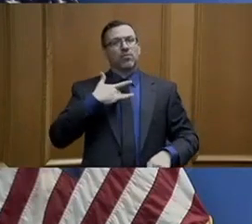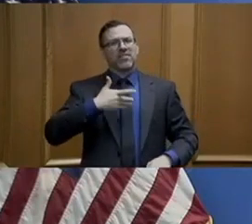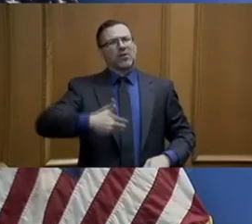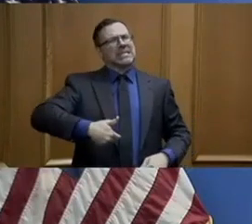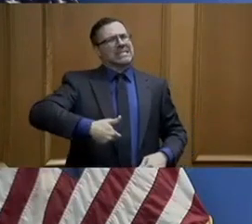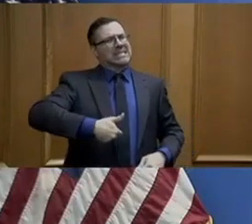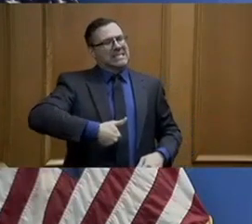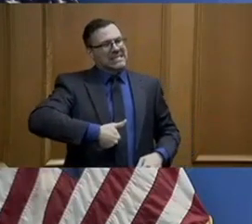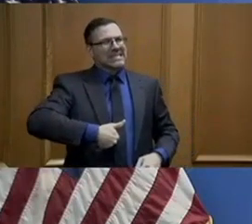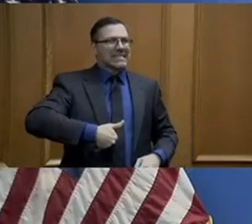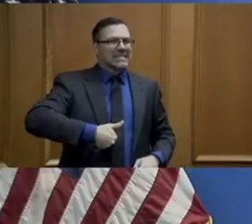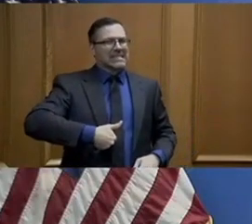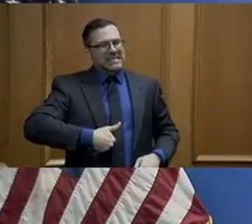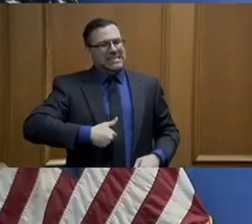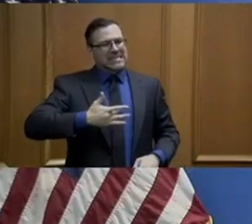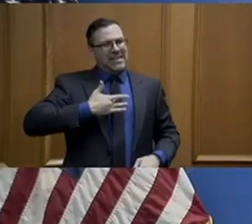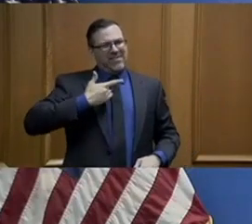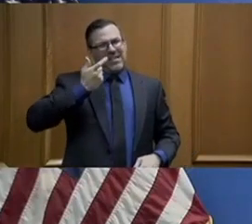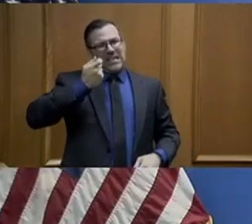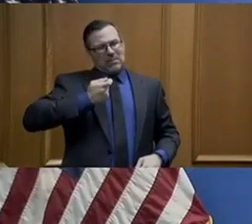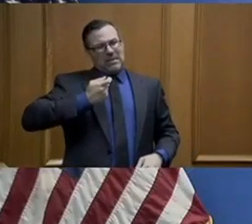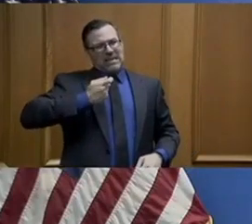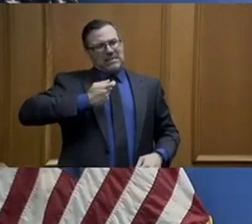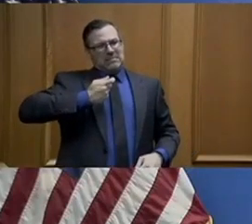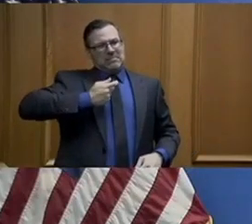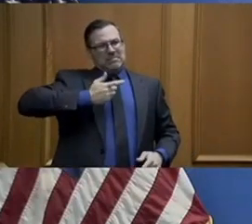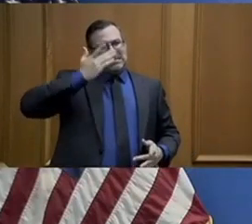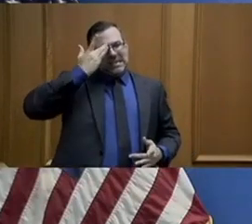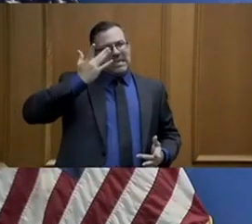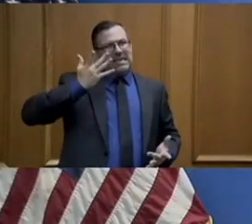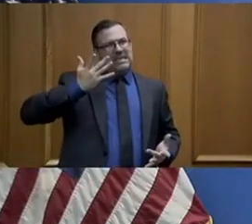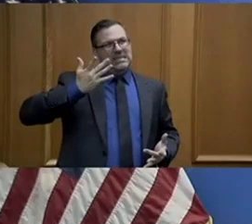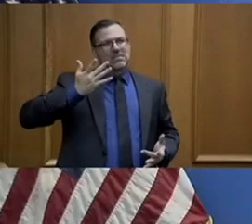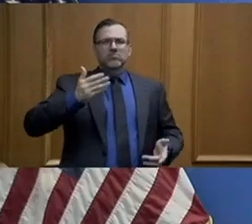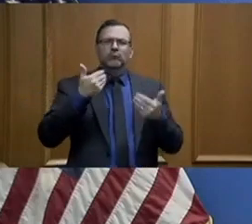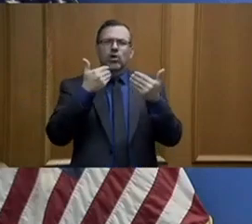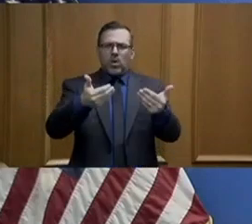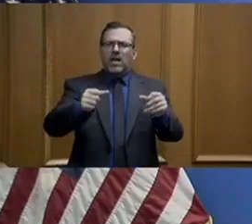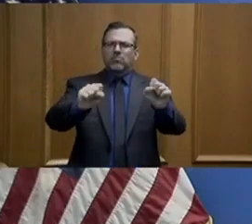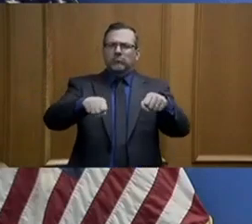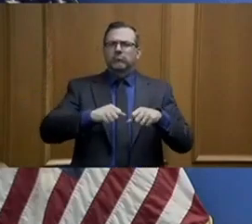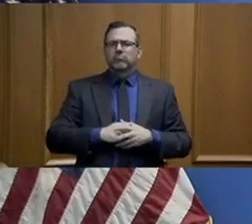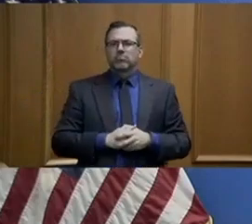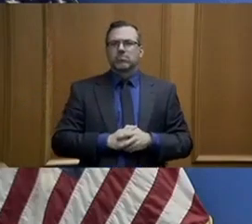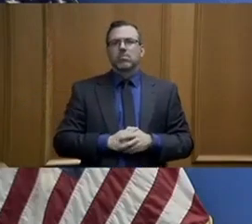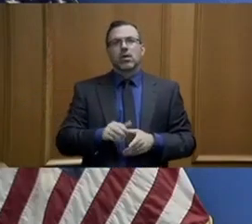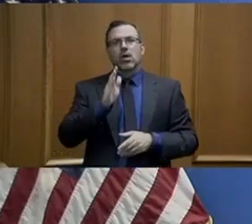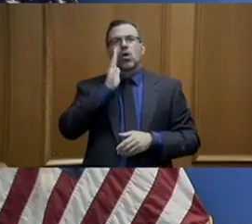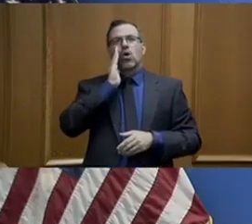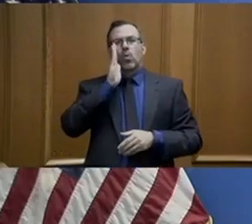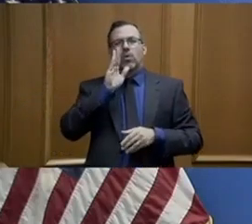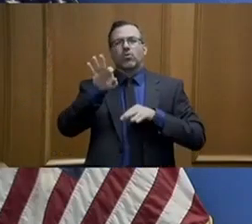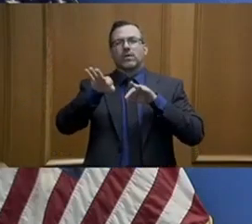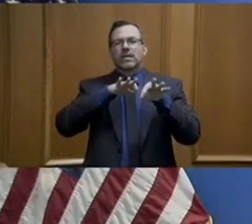be tested, then we're going to be able to do that. We look forward to sharing details of that expanded testing plan later this